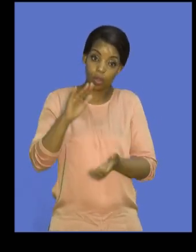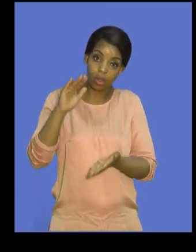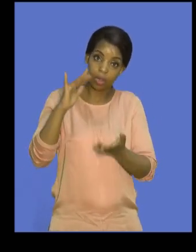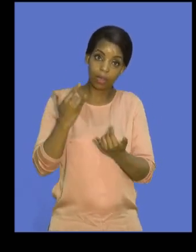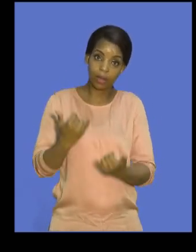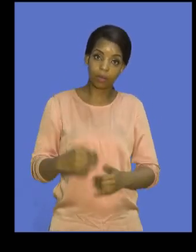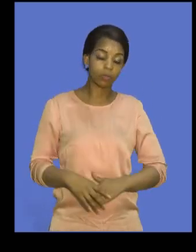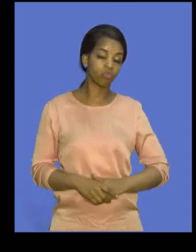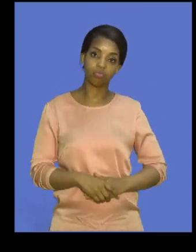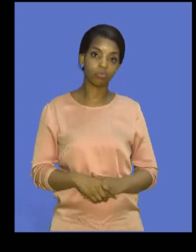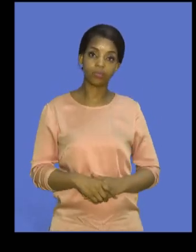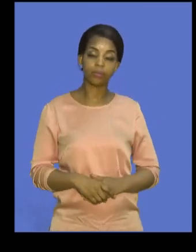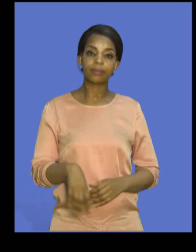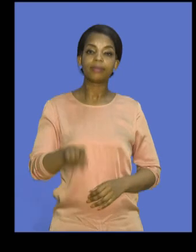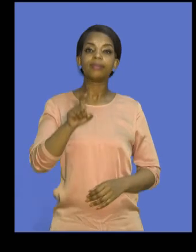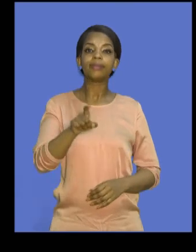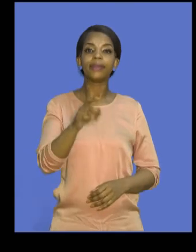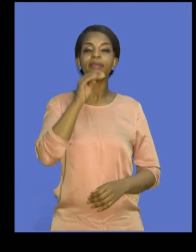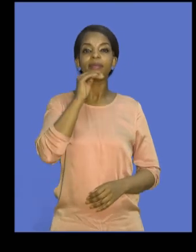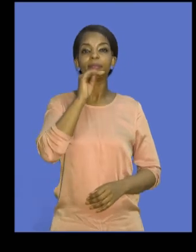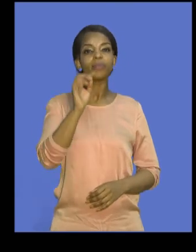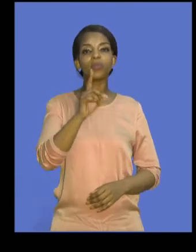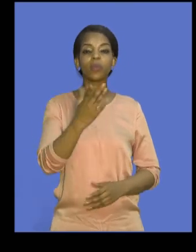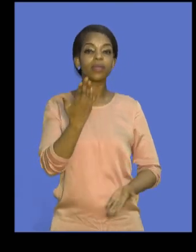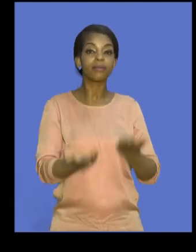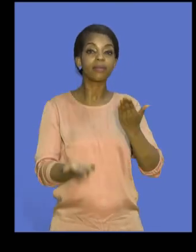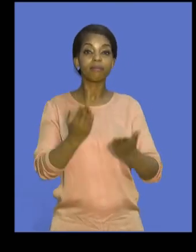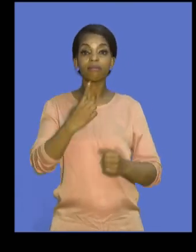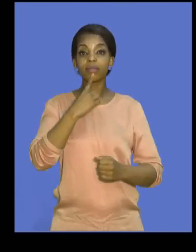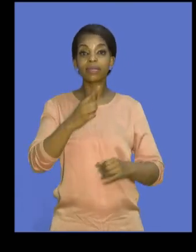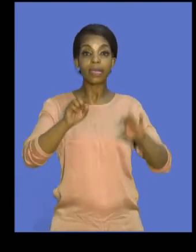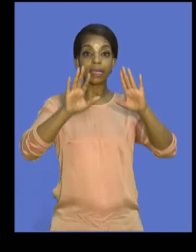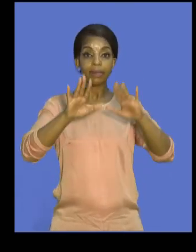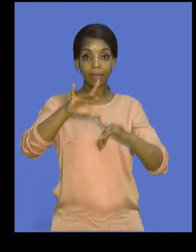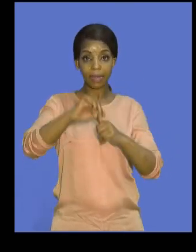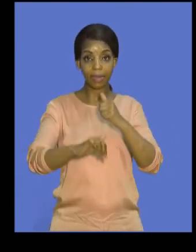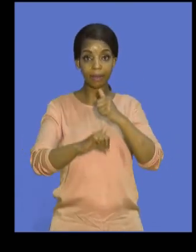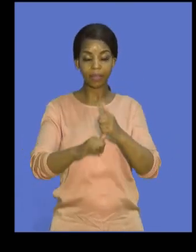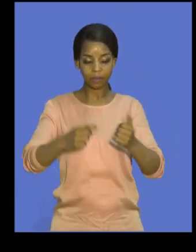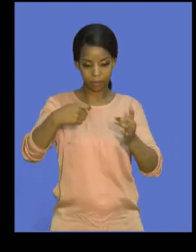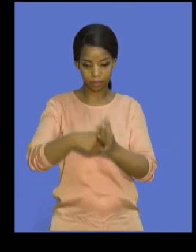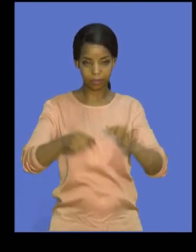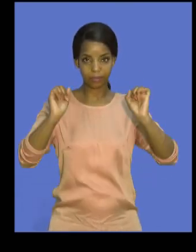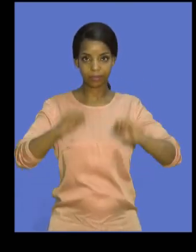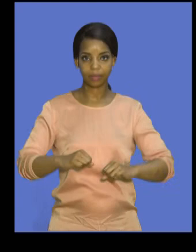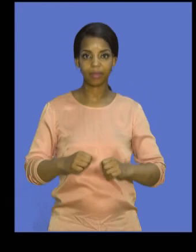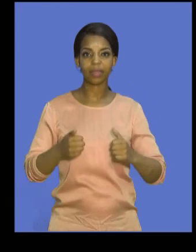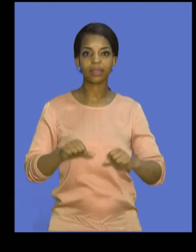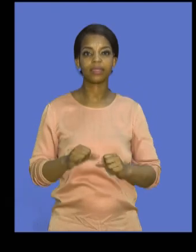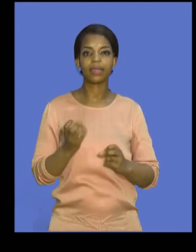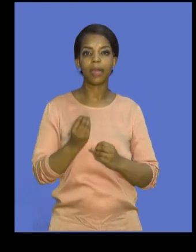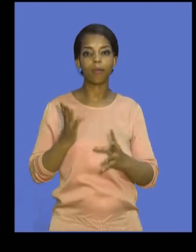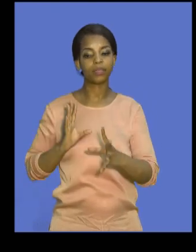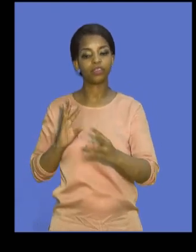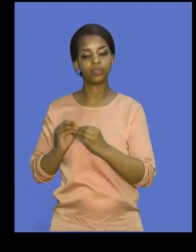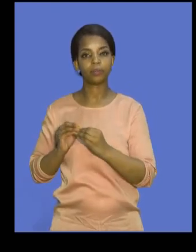and save for 10 months and only buy it after 10 months, or must you still take it? It's one of those decisions that you